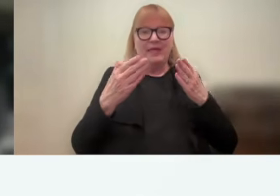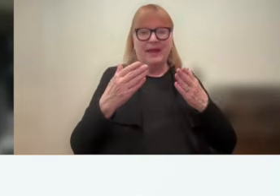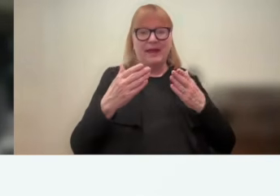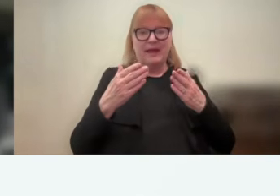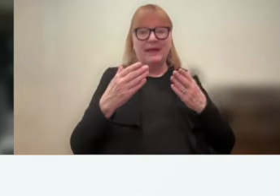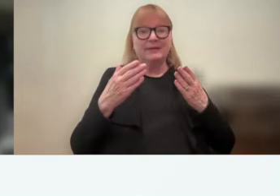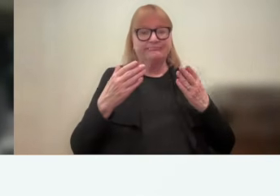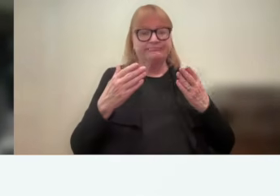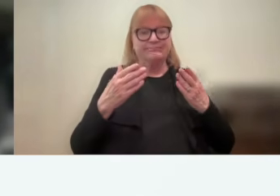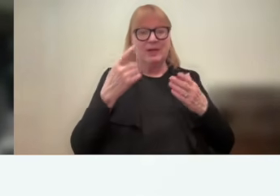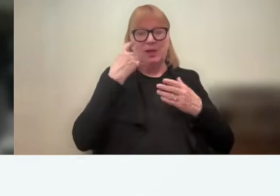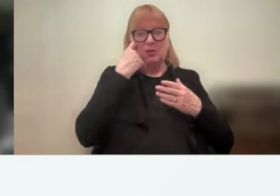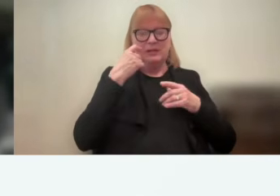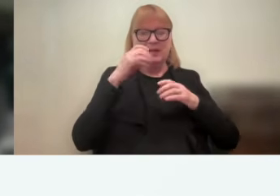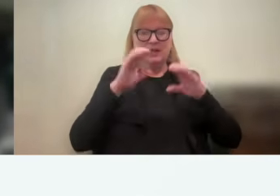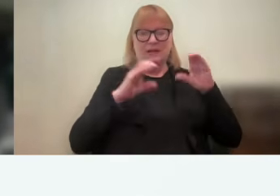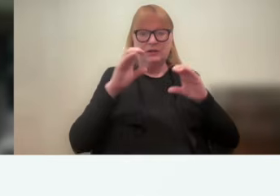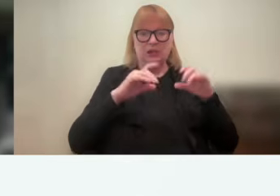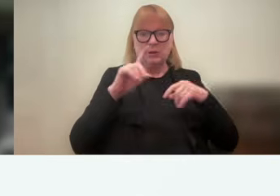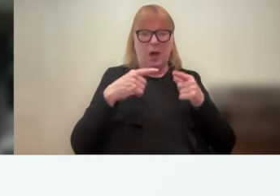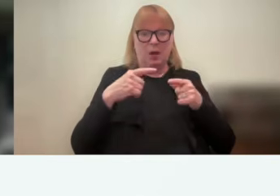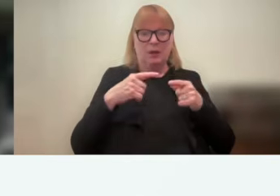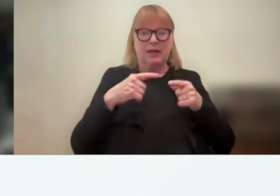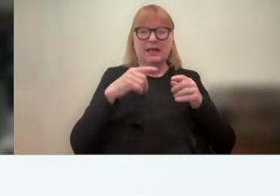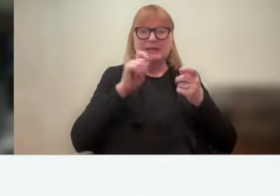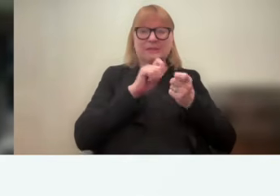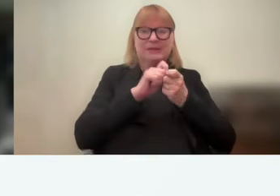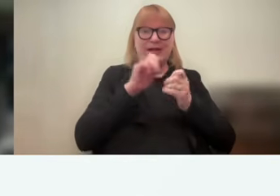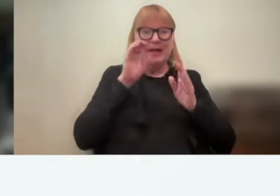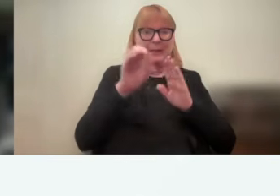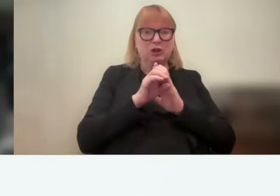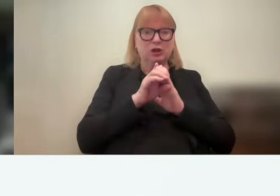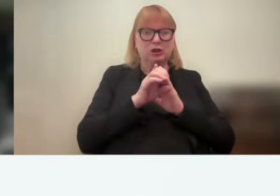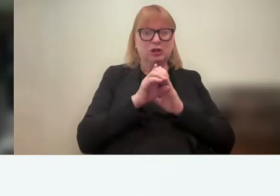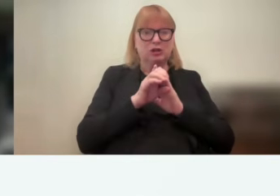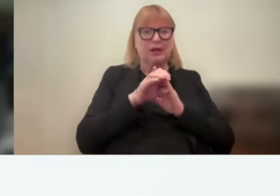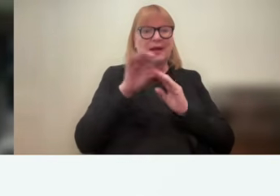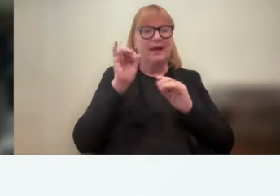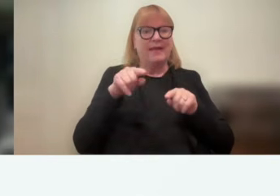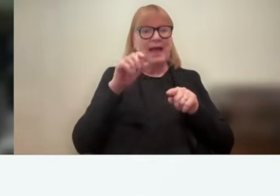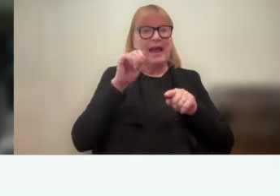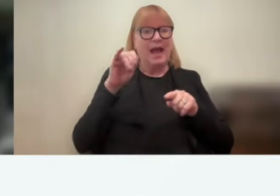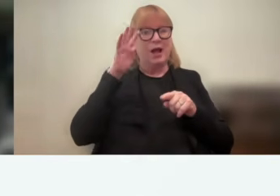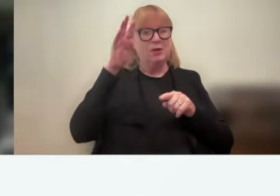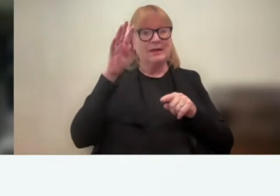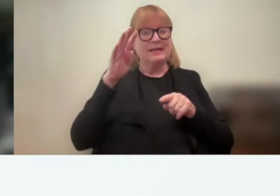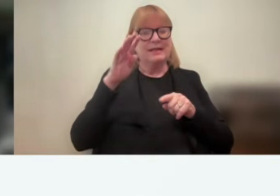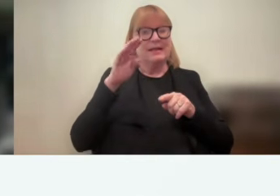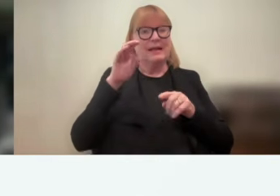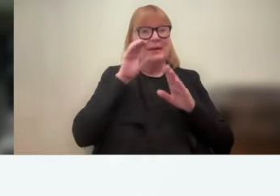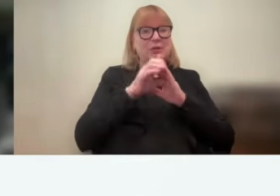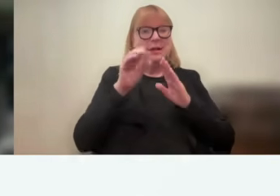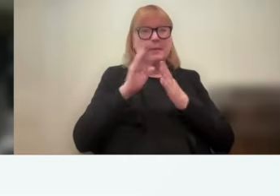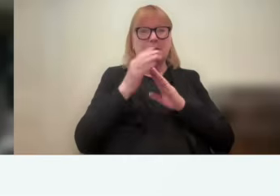has been in recent conversation about specifically images is that AI created images are becoming